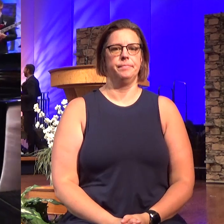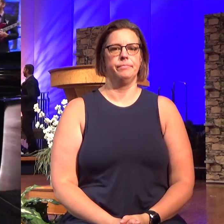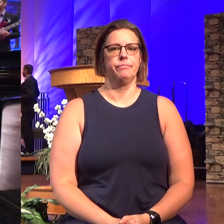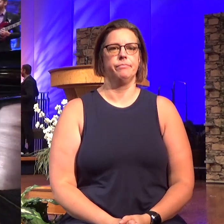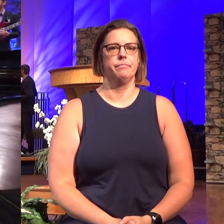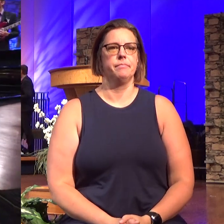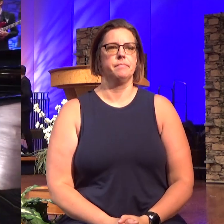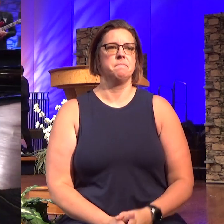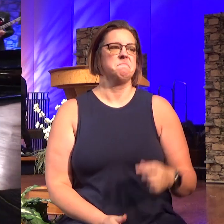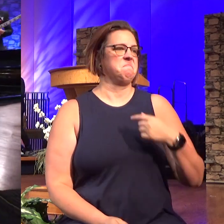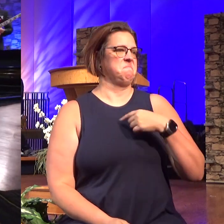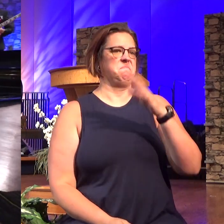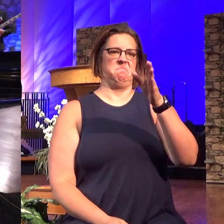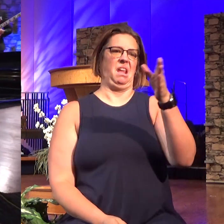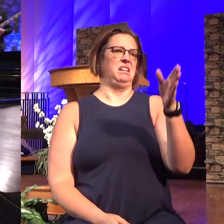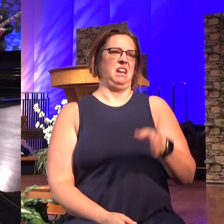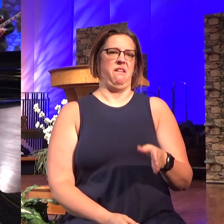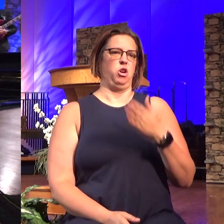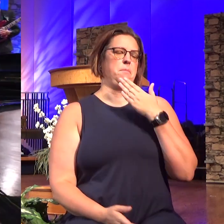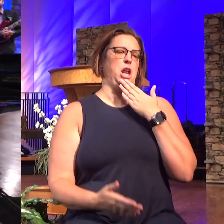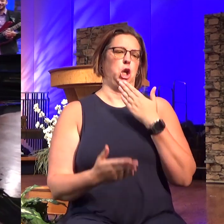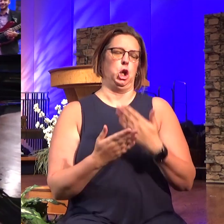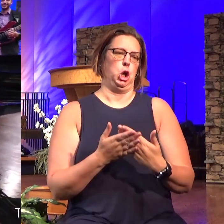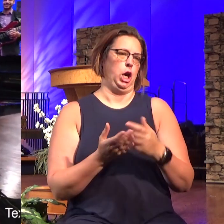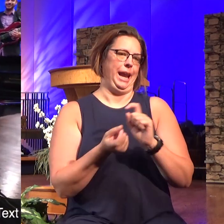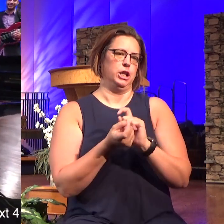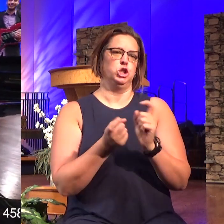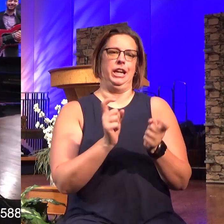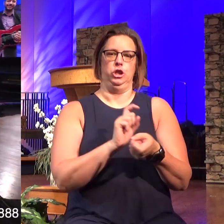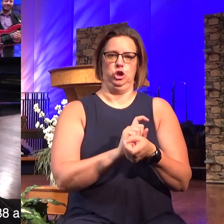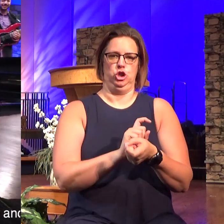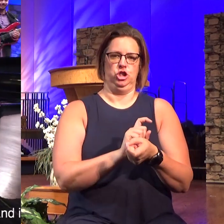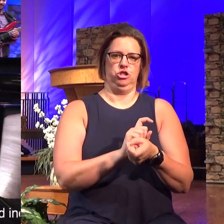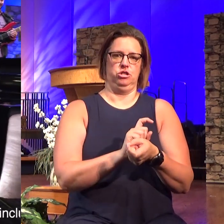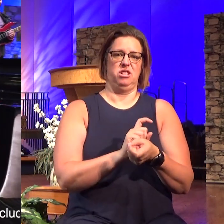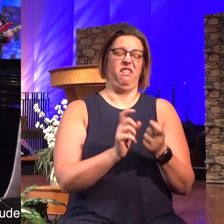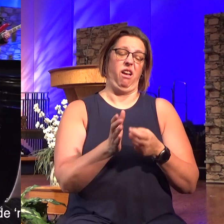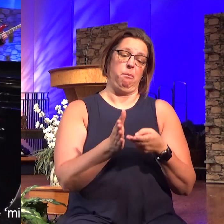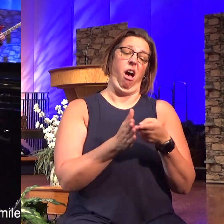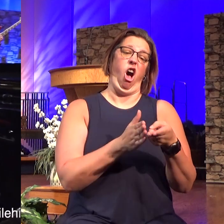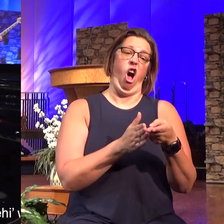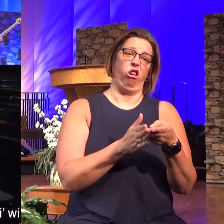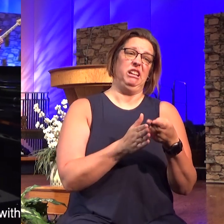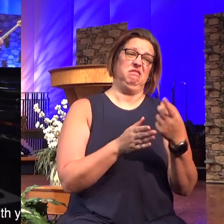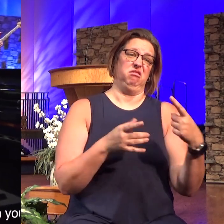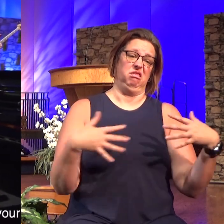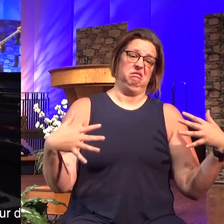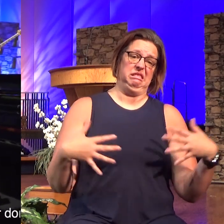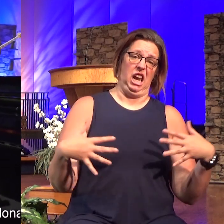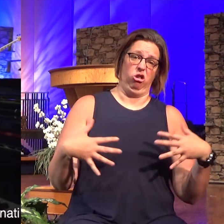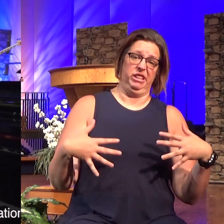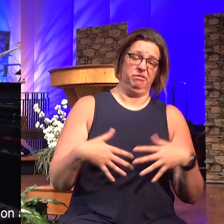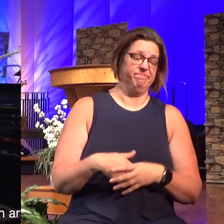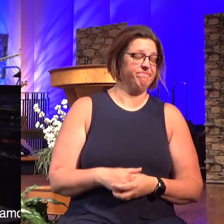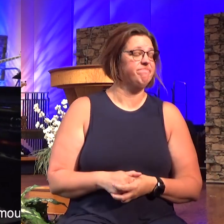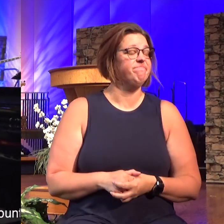Haven't never been good at change. If I'm honest, it's always scared me.